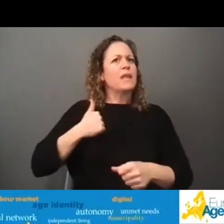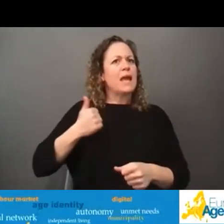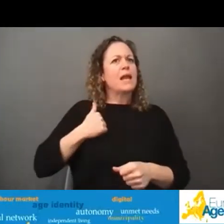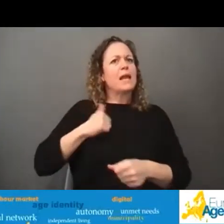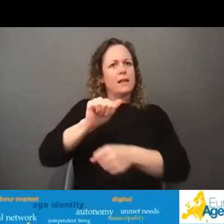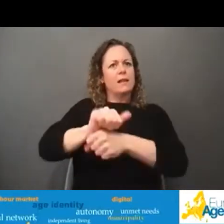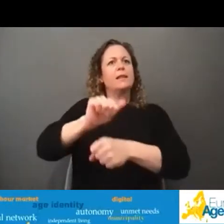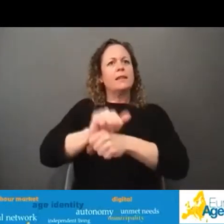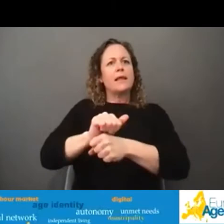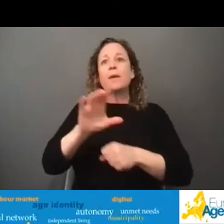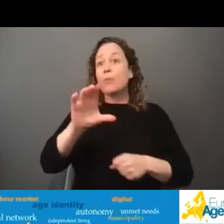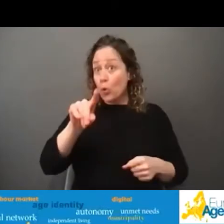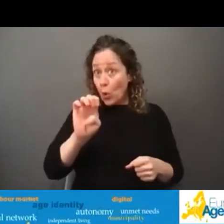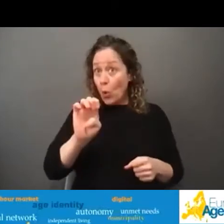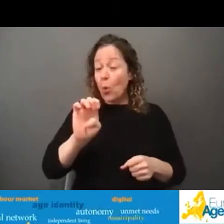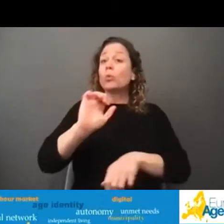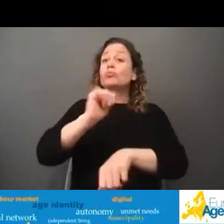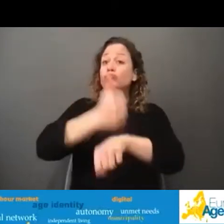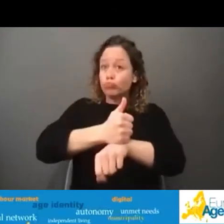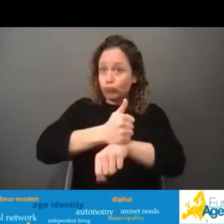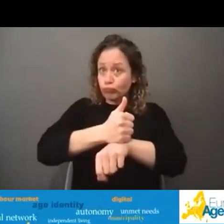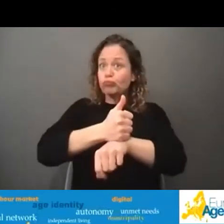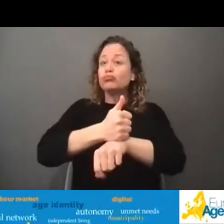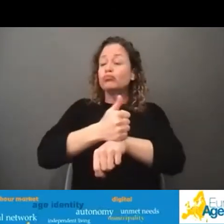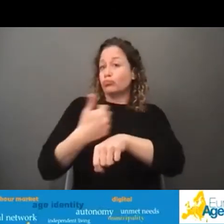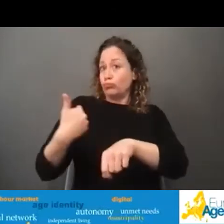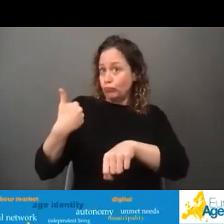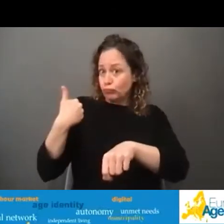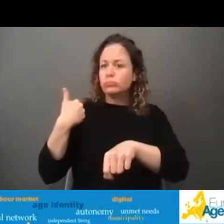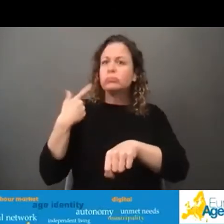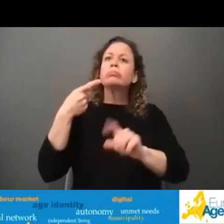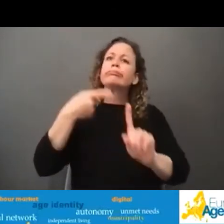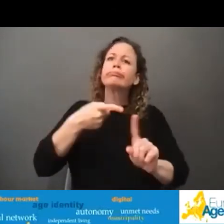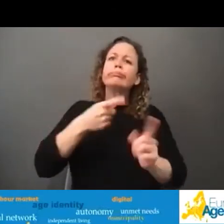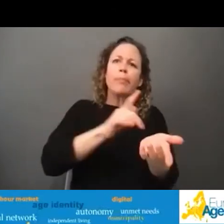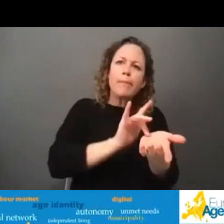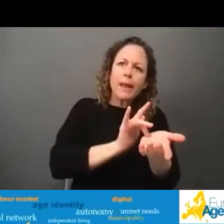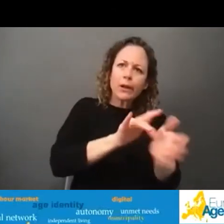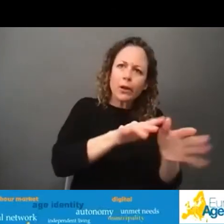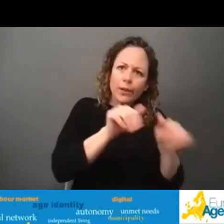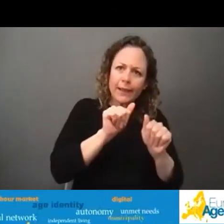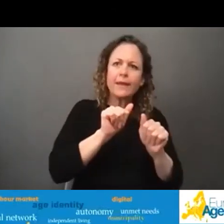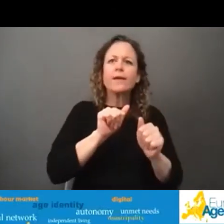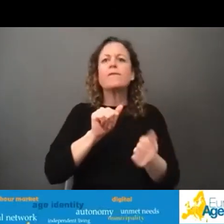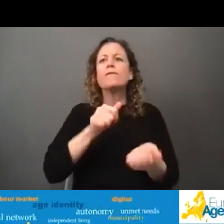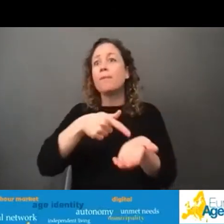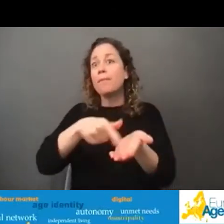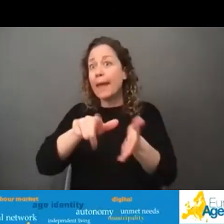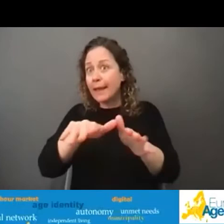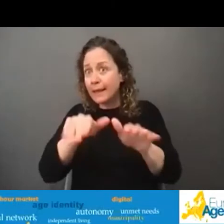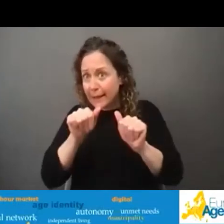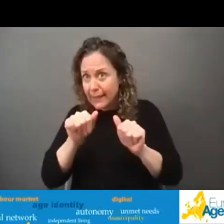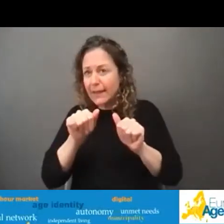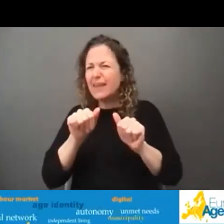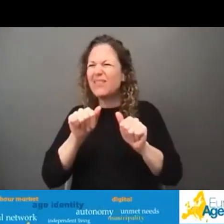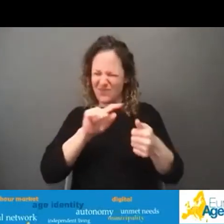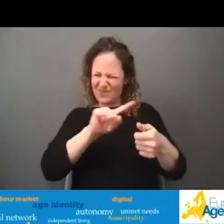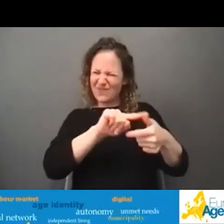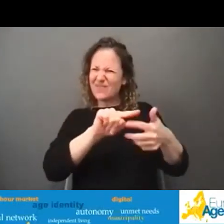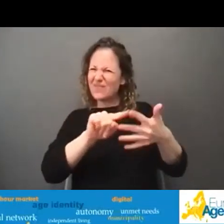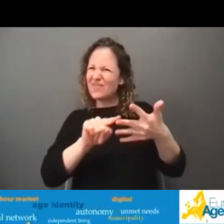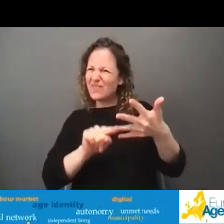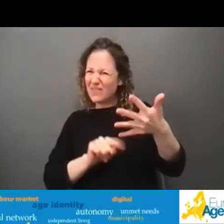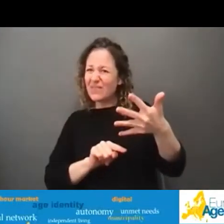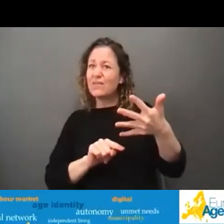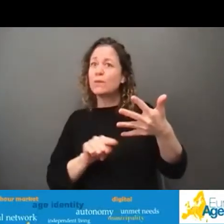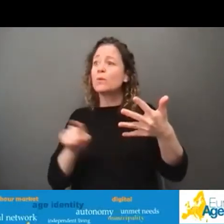work arrangements, medical leaves, and then paid and unpaid personal leave. So for the older person, what that means, there's a bit more